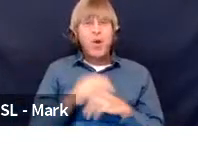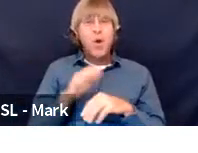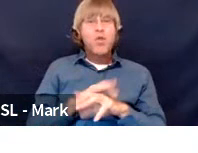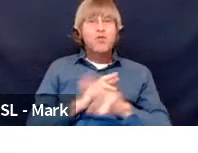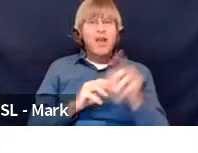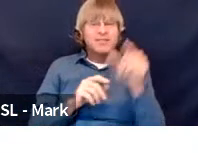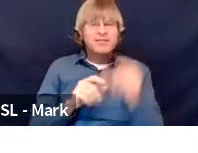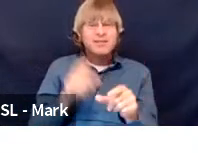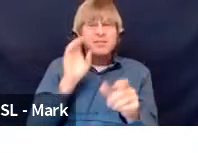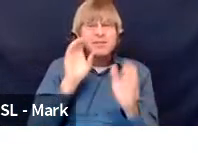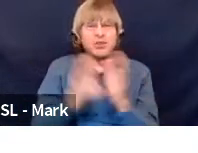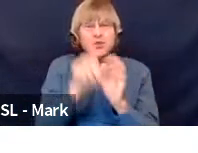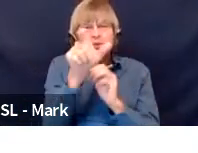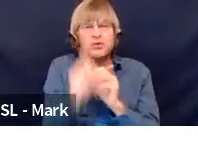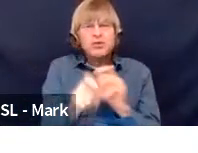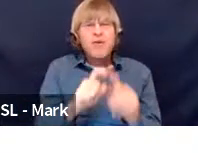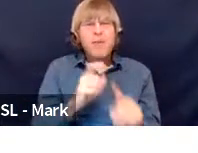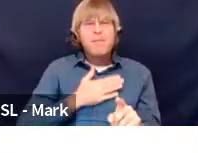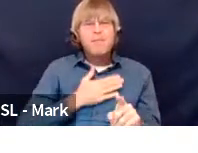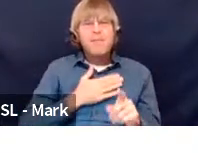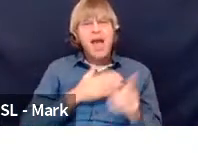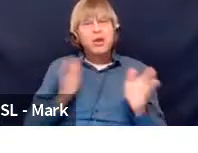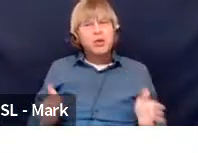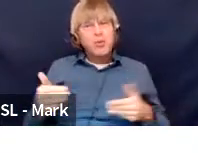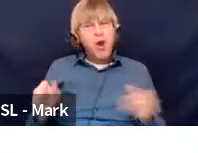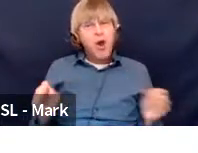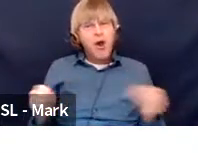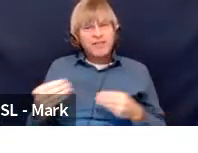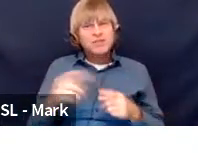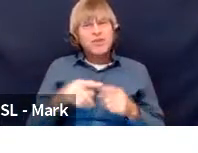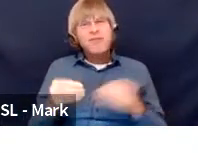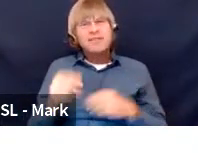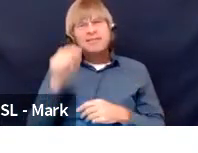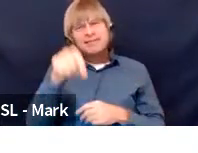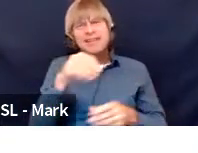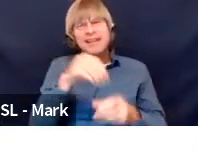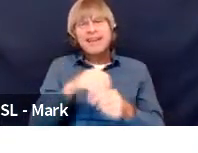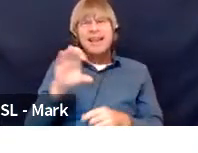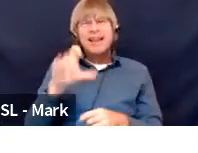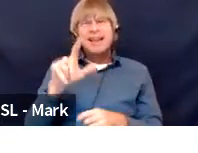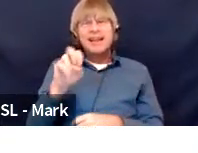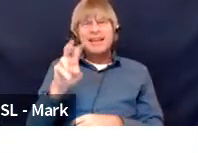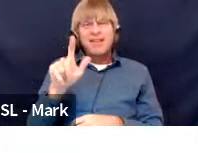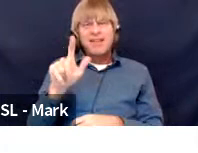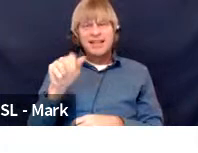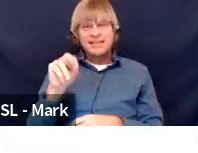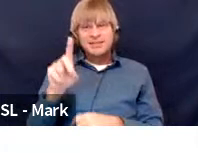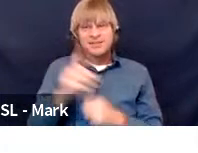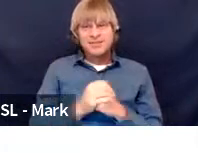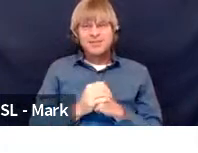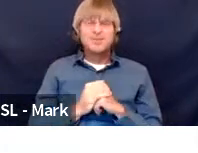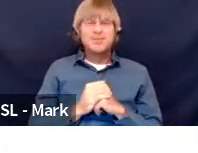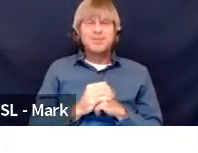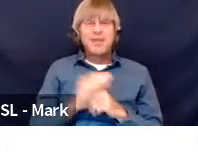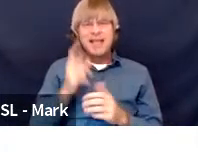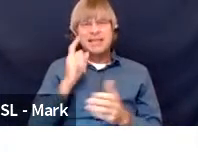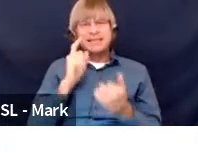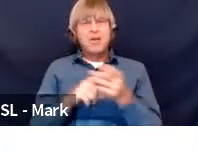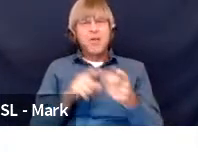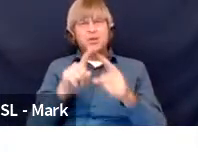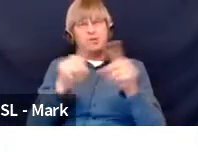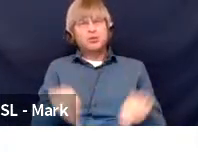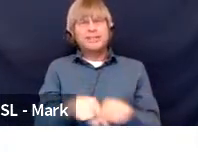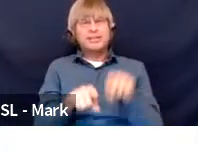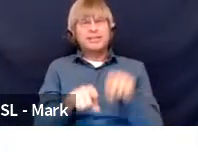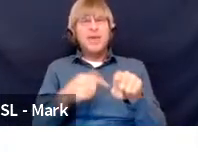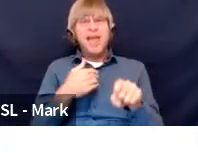there's a little glimpse from my cube to the office in Cleveland. And you can see on the screen